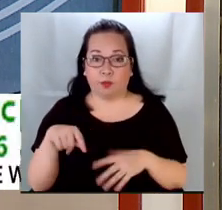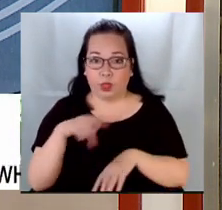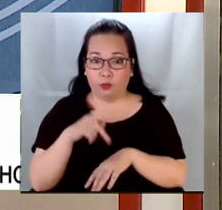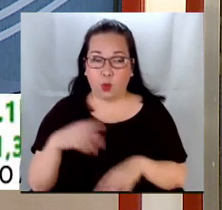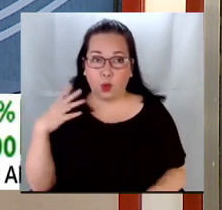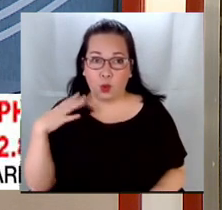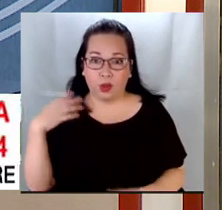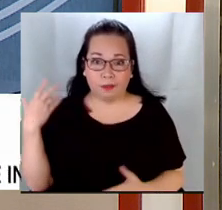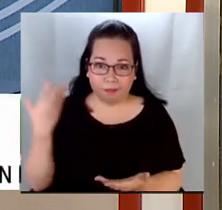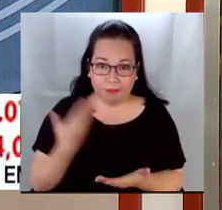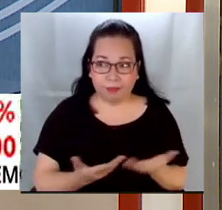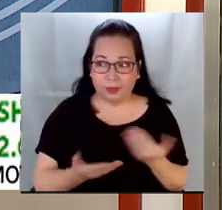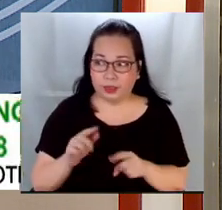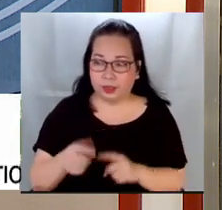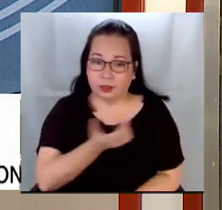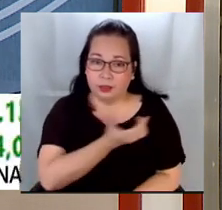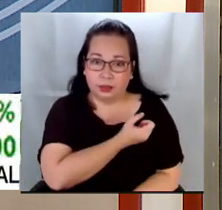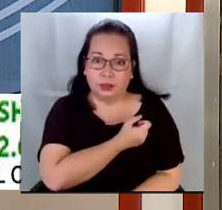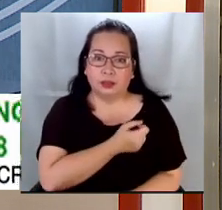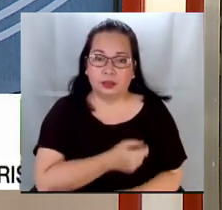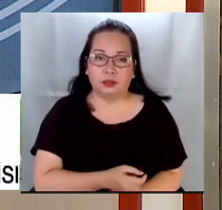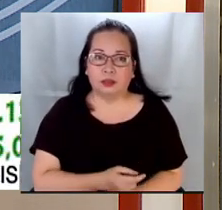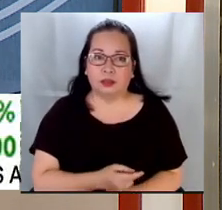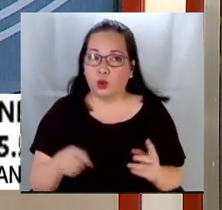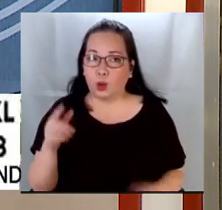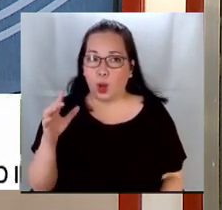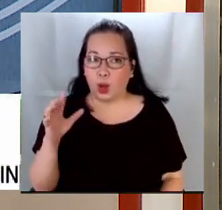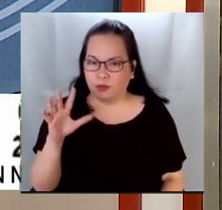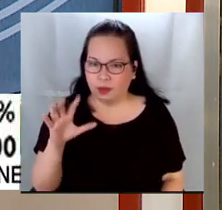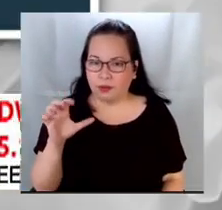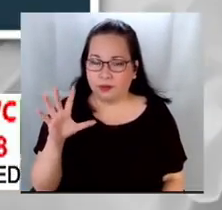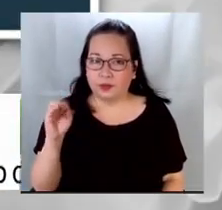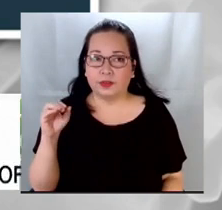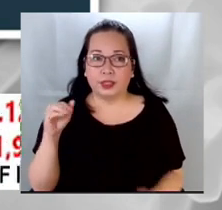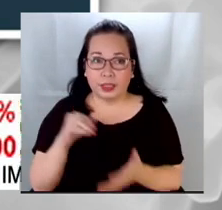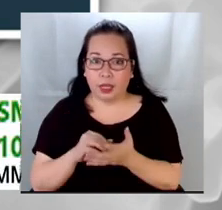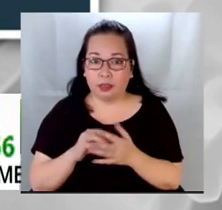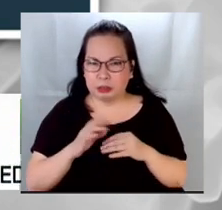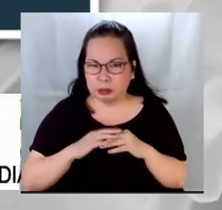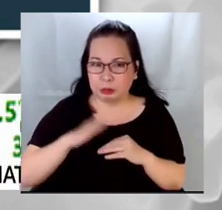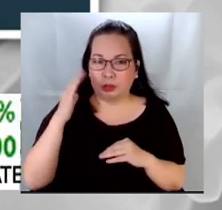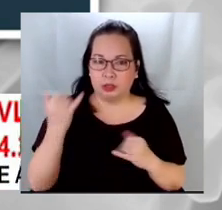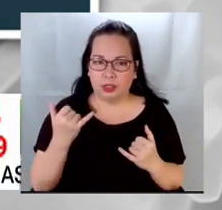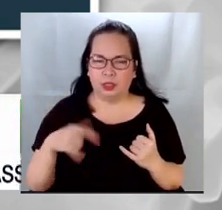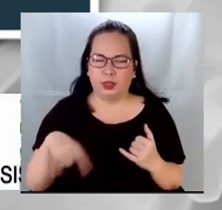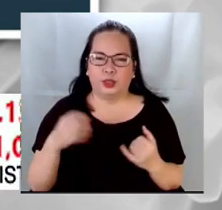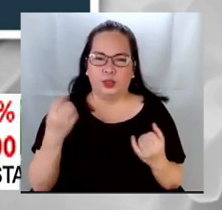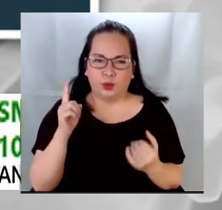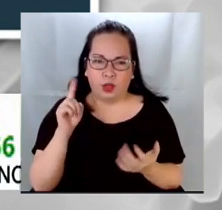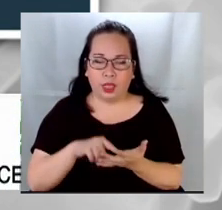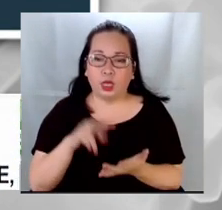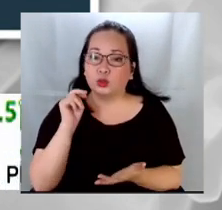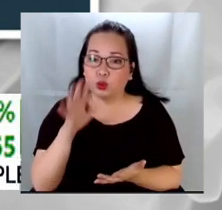vaccines, the number of COVID-19 infections breaches the 550,000 mark. 1,600 new coronavirus cases were